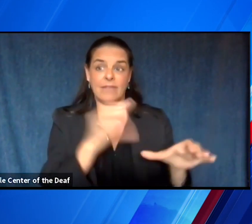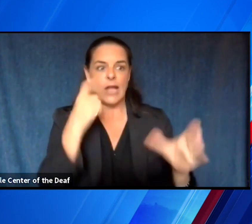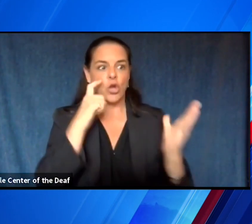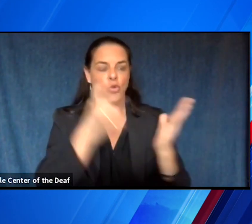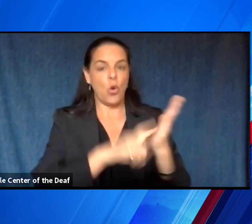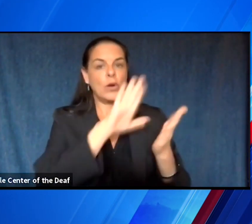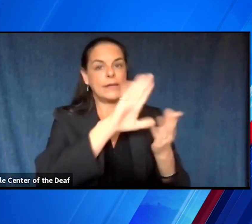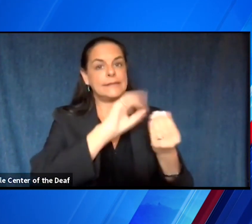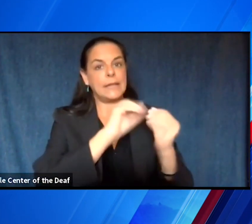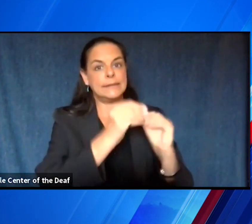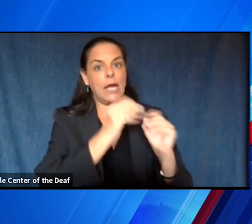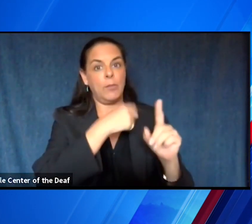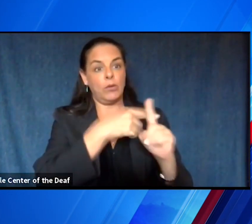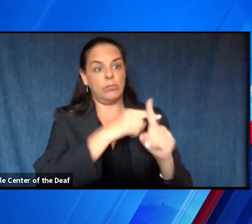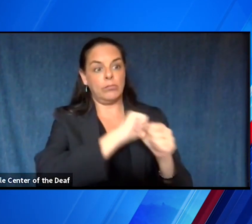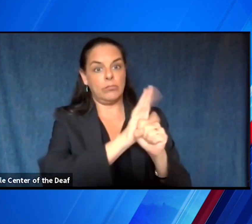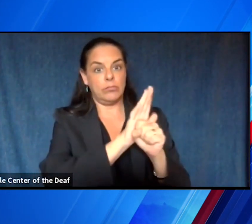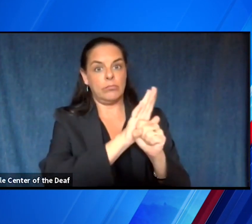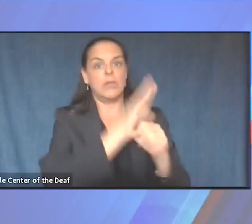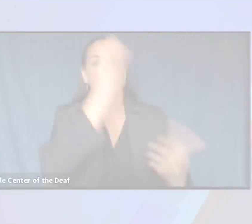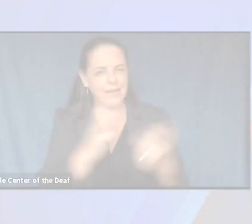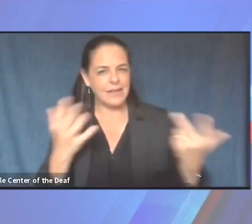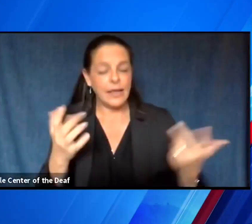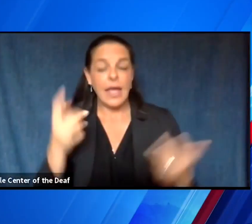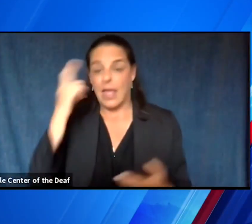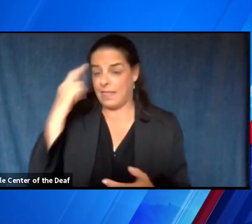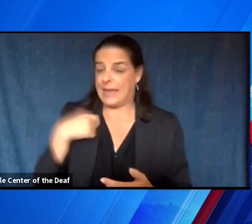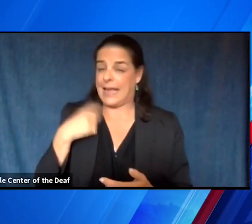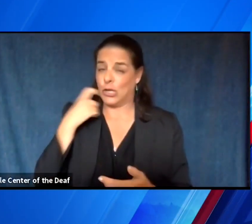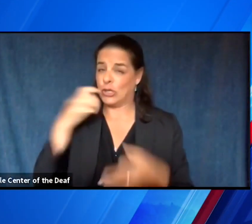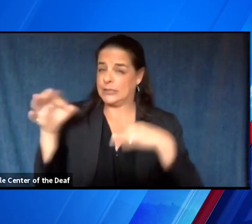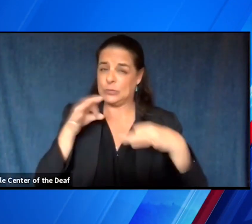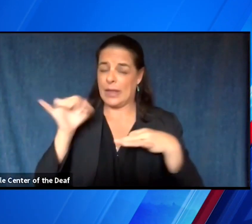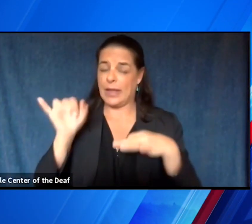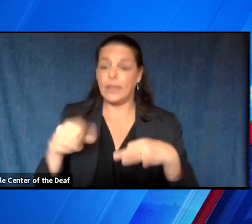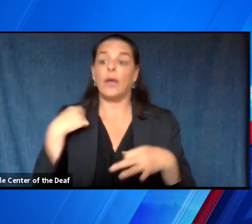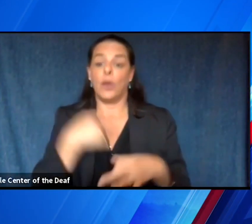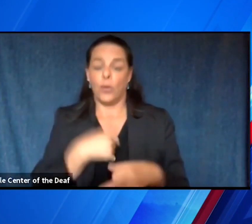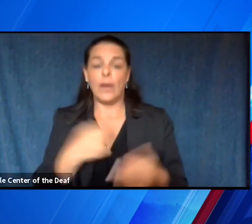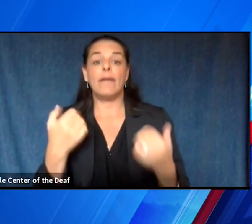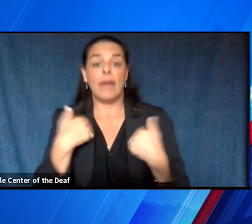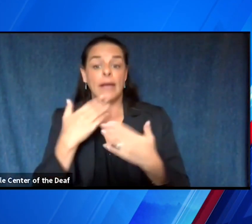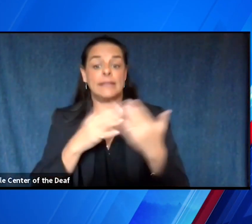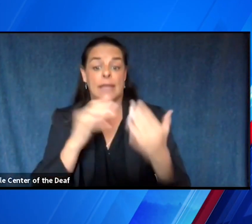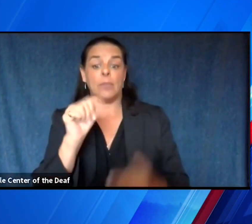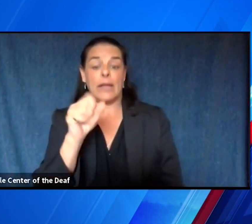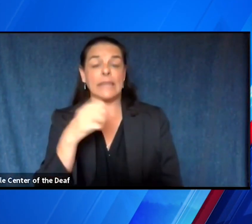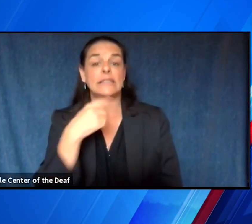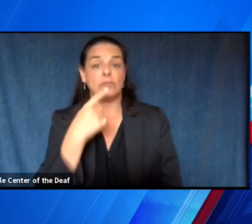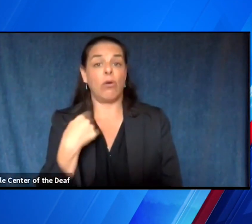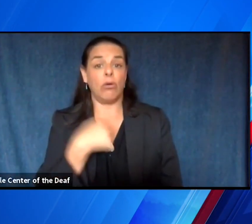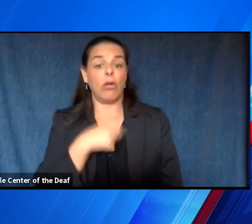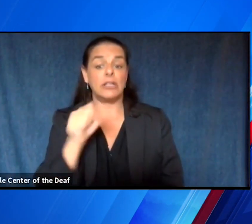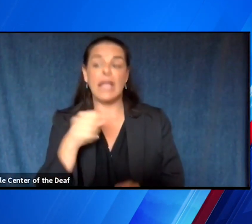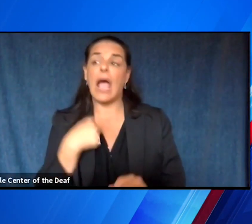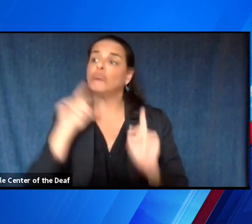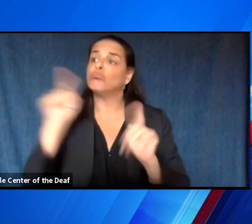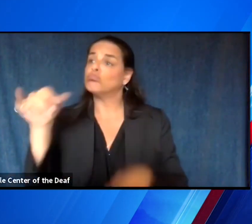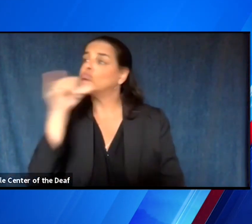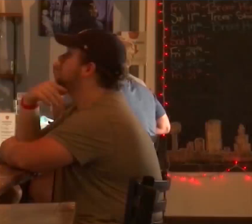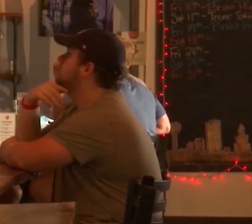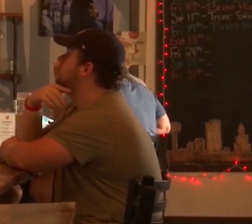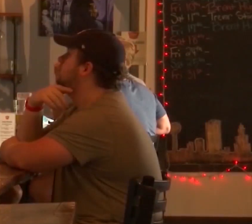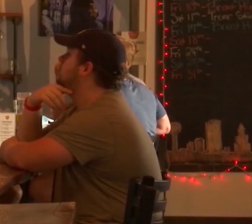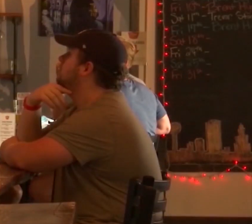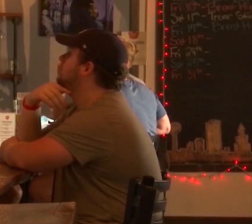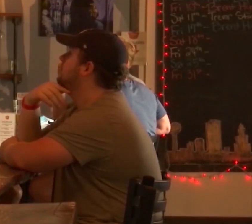drop after those regulations have been put into place. We have absolutely had cases that tell us that they are going to bars and restaurants and doing all those